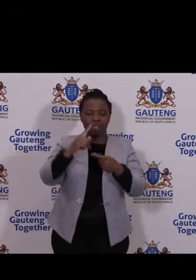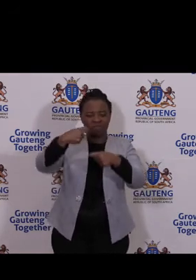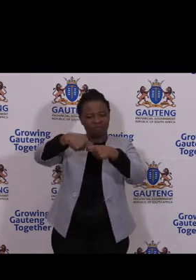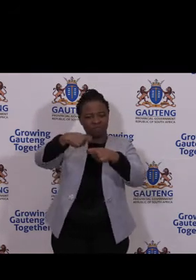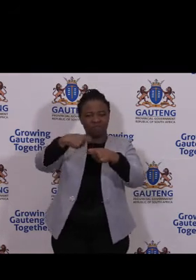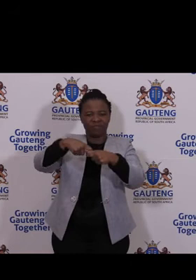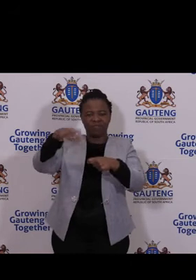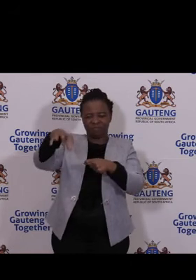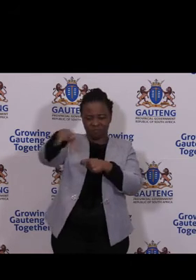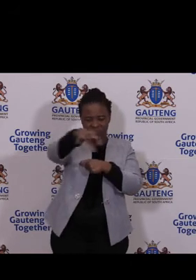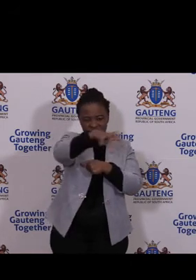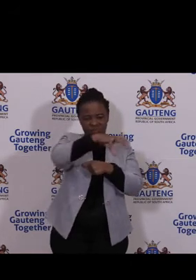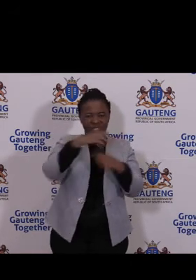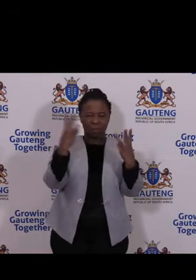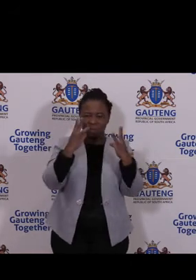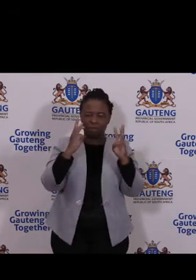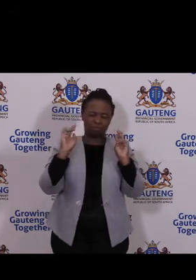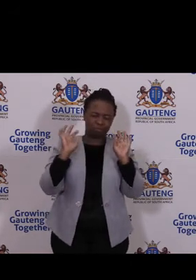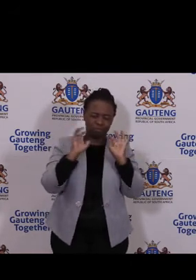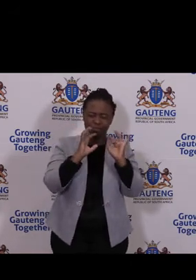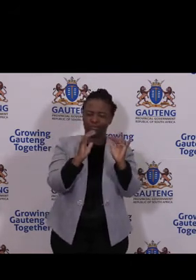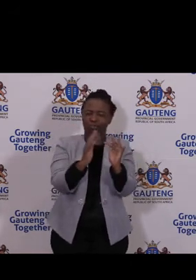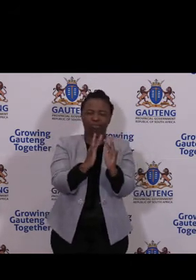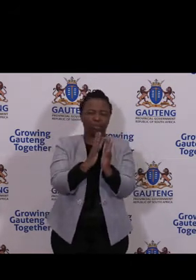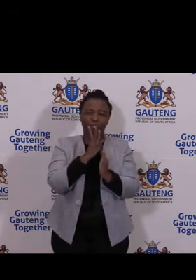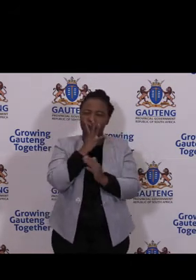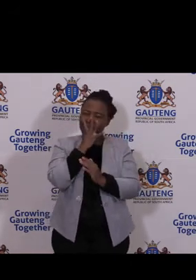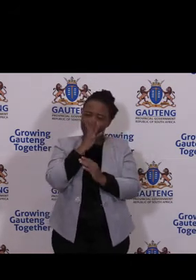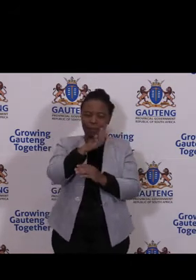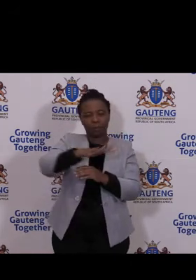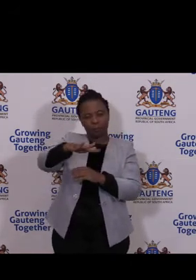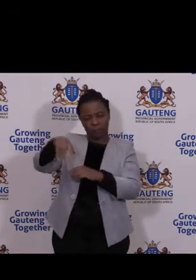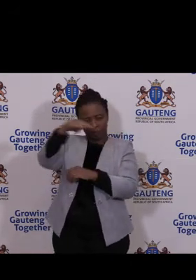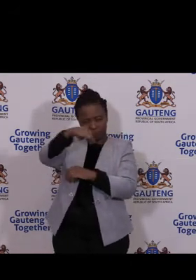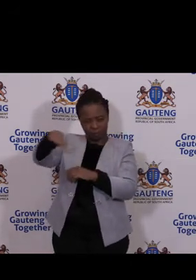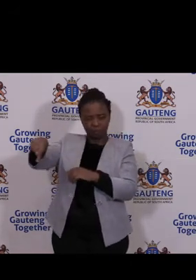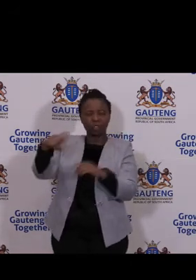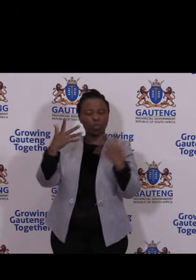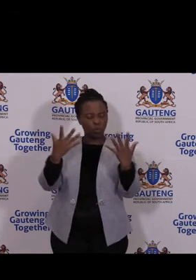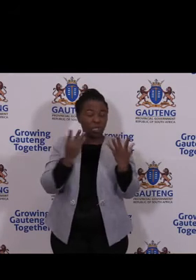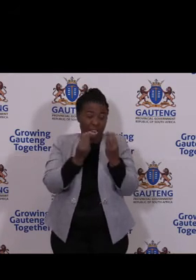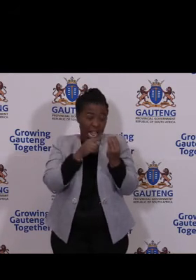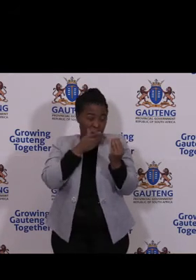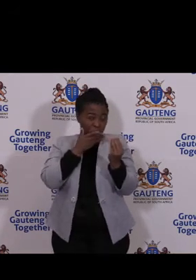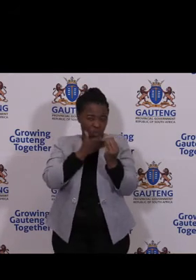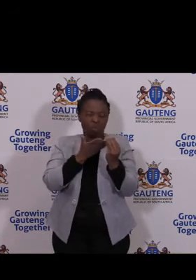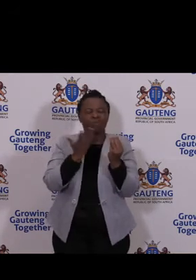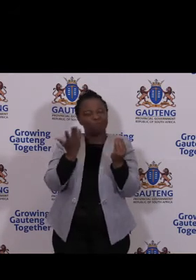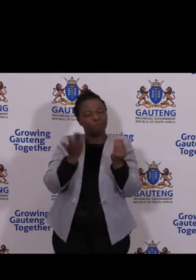are actually densely populated. So this number is actually expected, as we have said before,